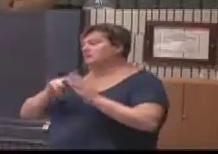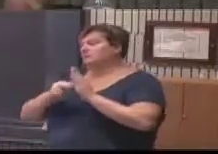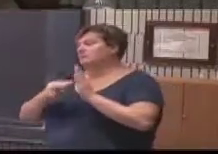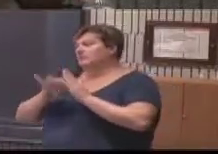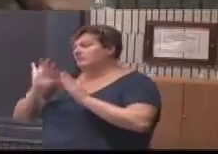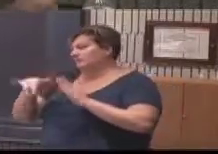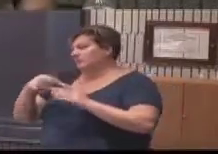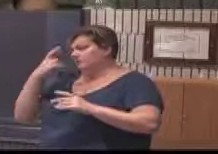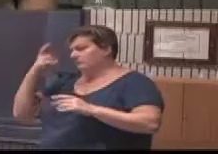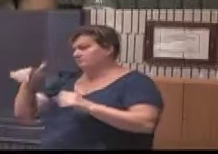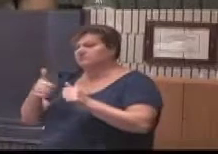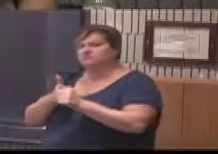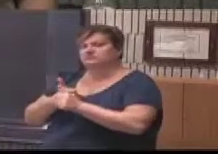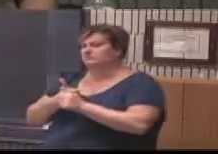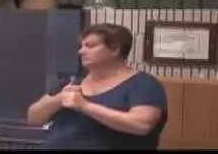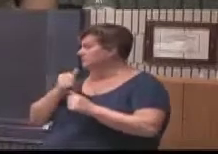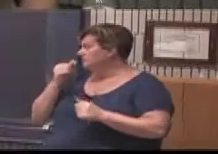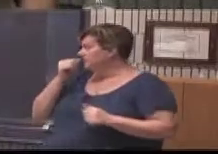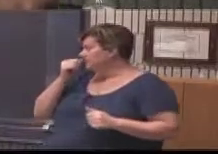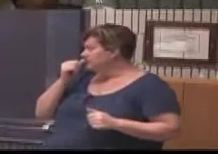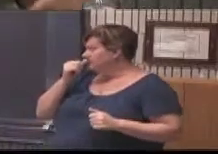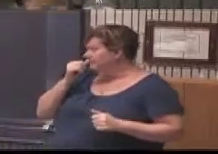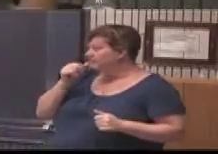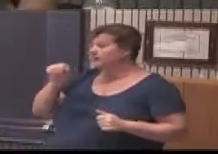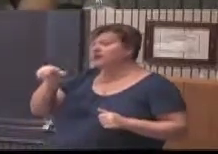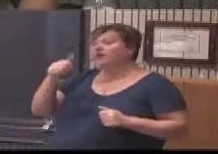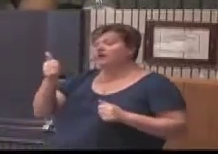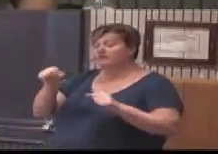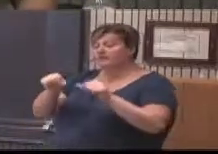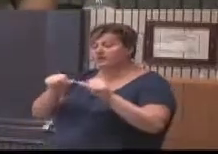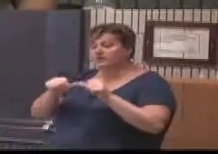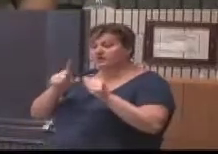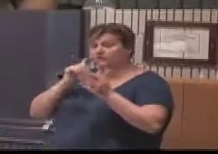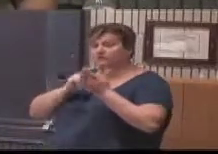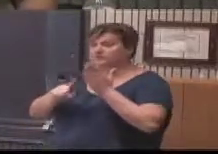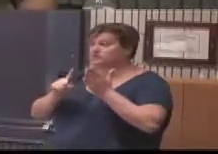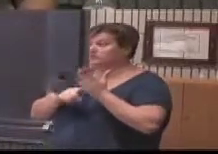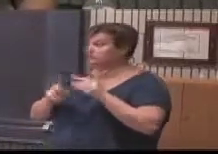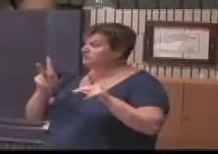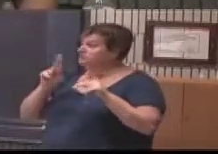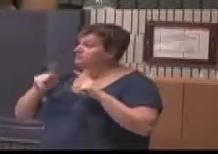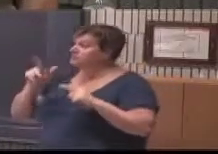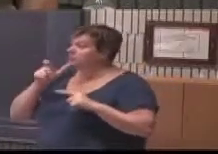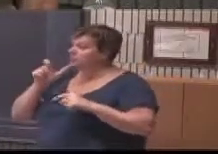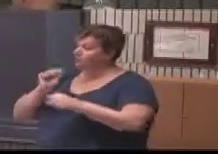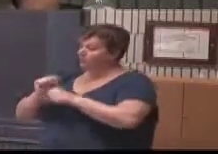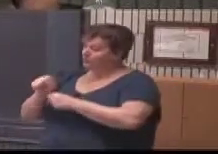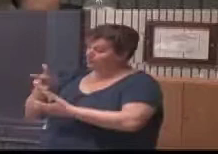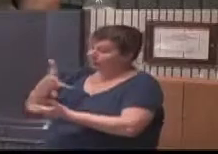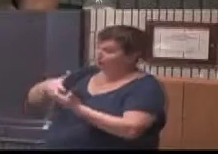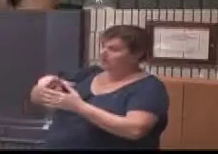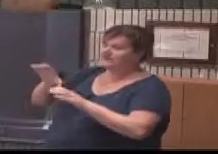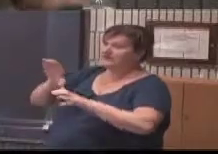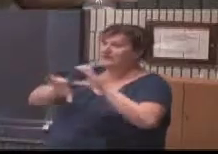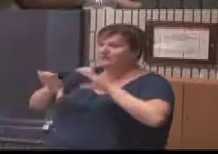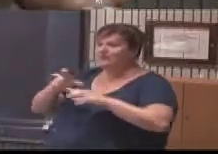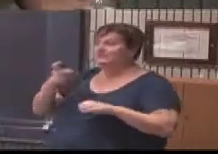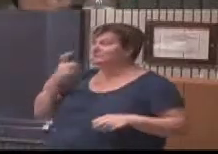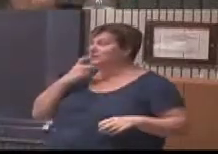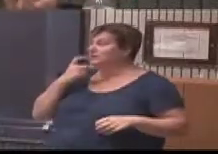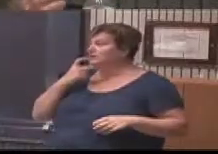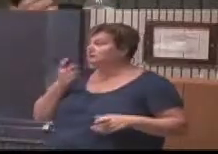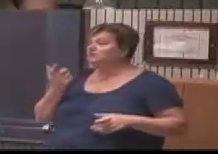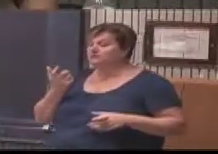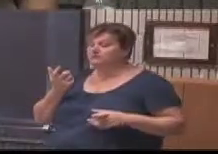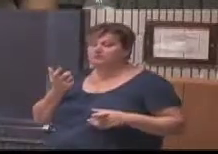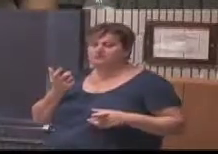thought to be the answer. Another area of research they looked into is that people were working around chemicals or metal. And